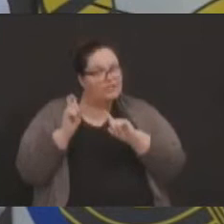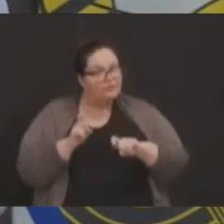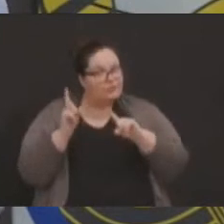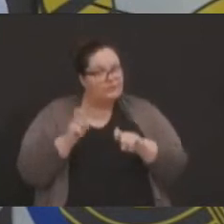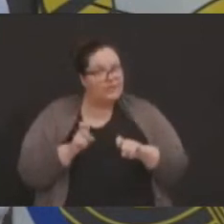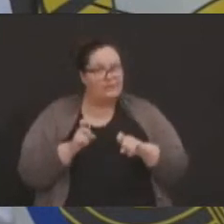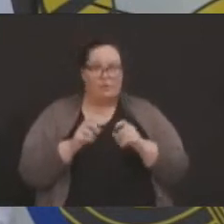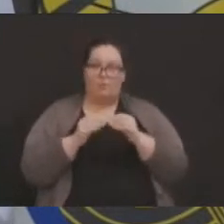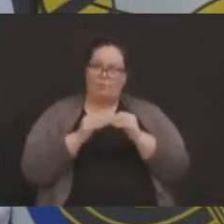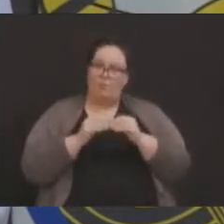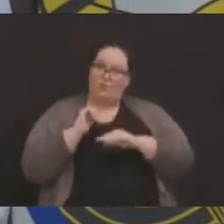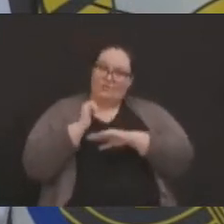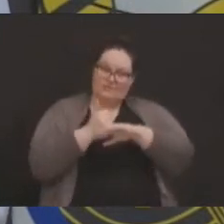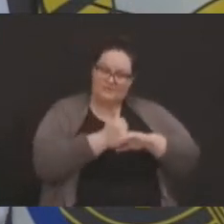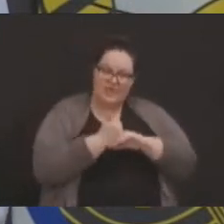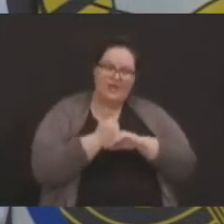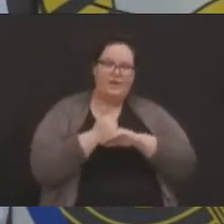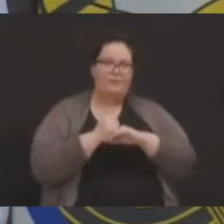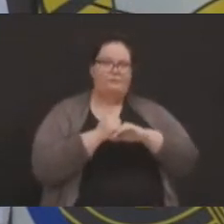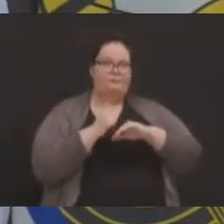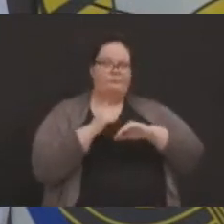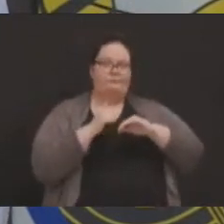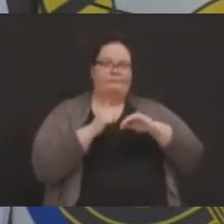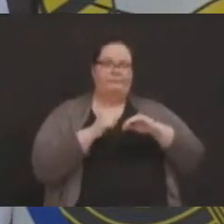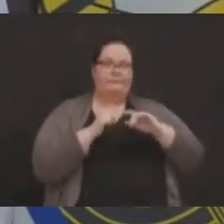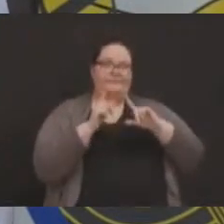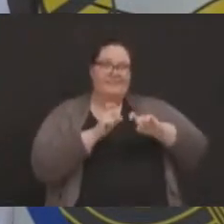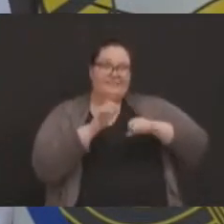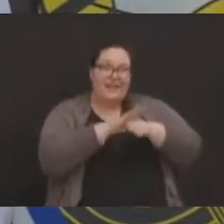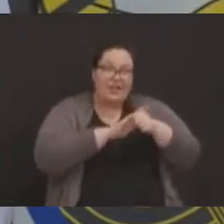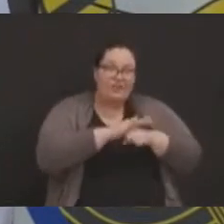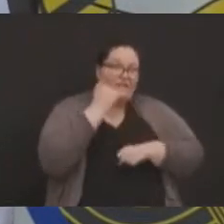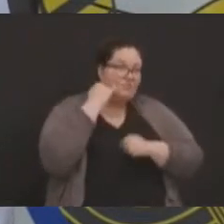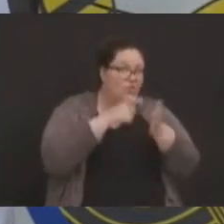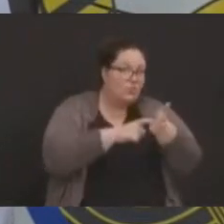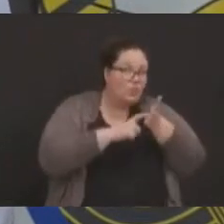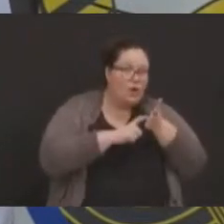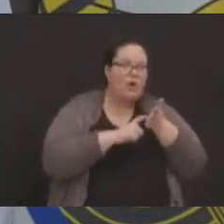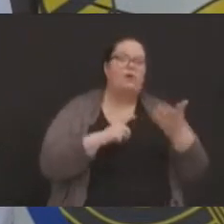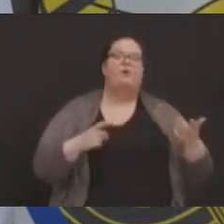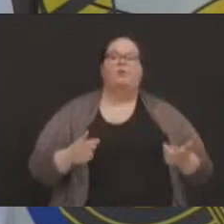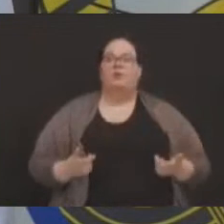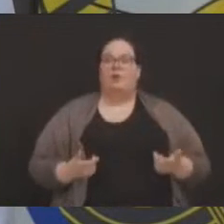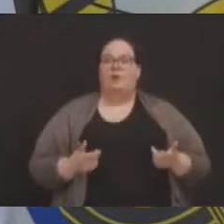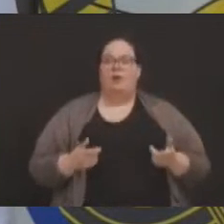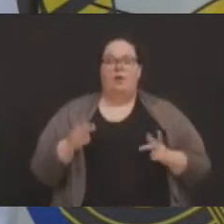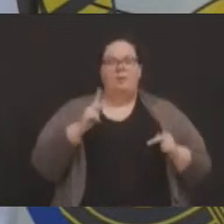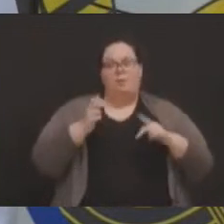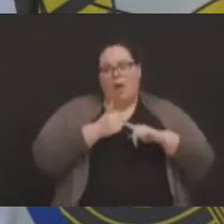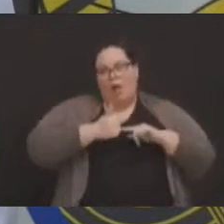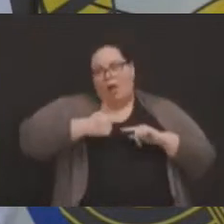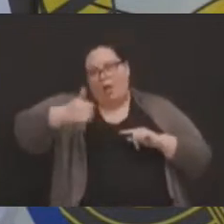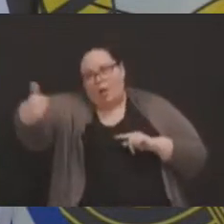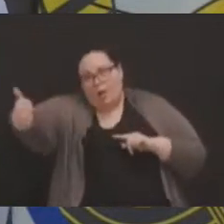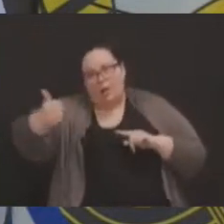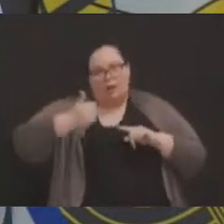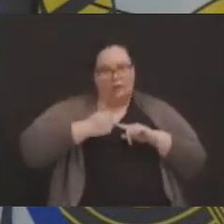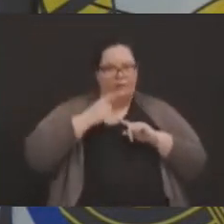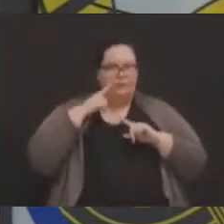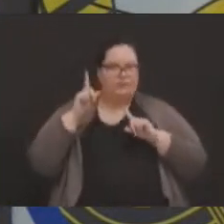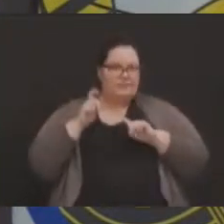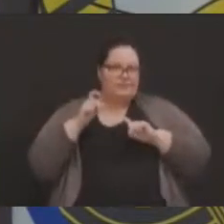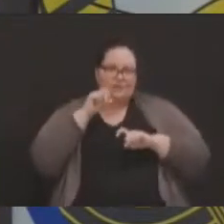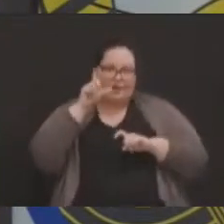far to seek testing. We've done this in the past in Zone 5. We're doing it in Zone 4 and with an additional assessment site in Clare.